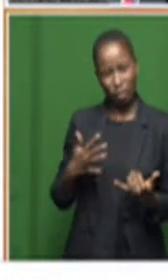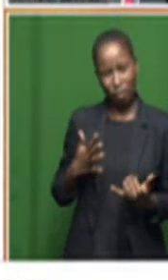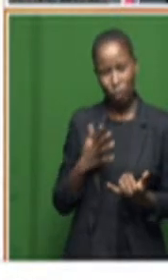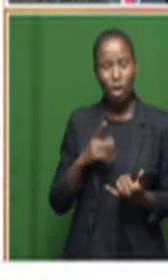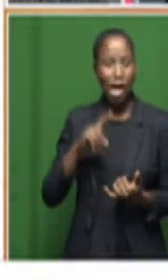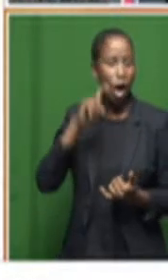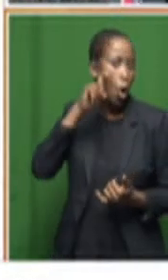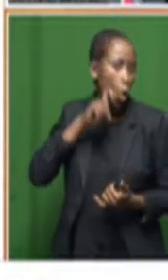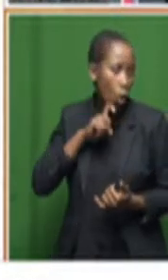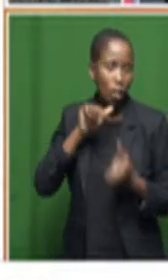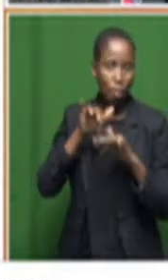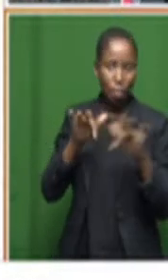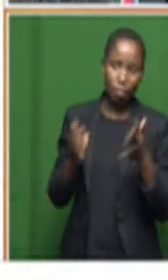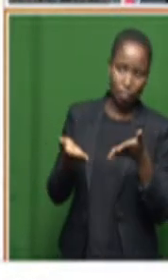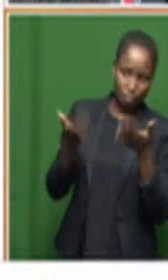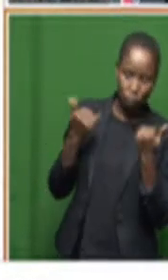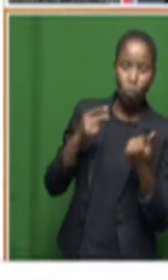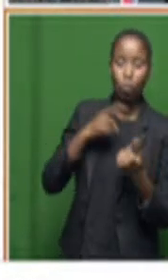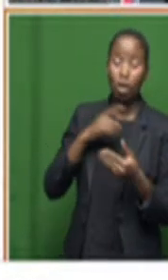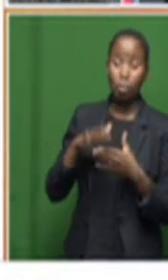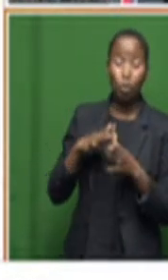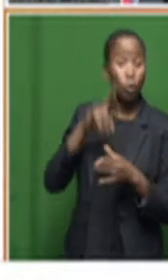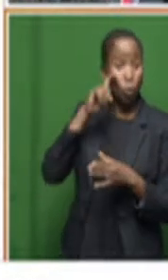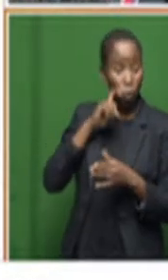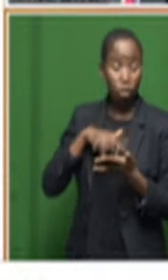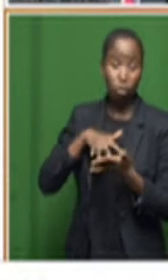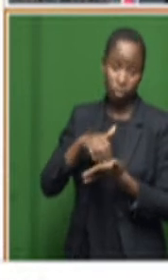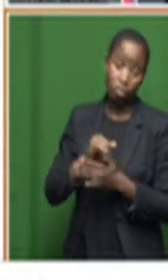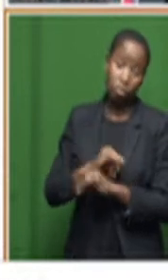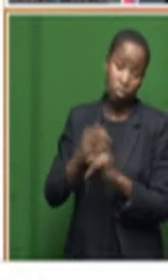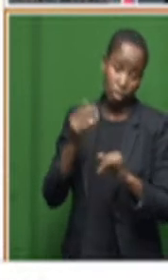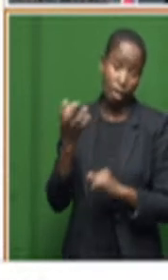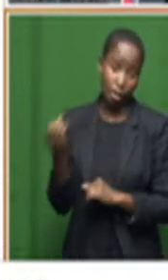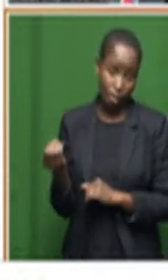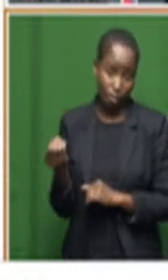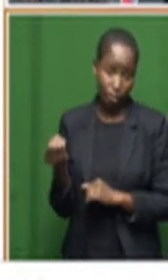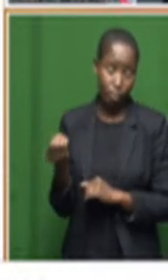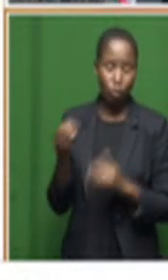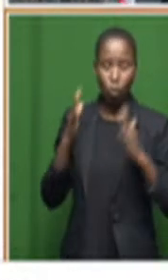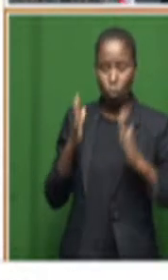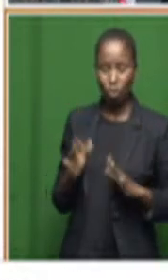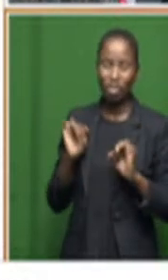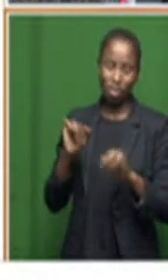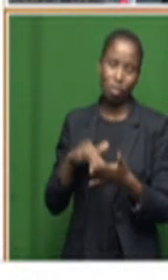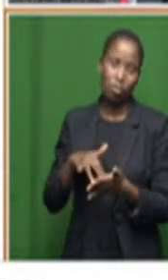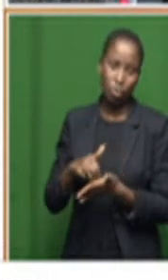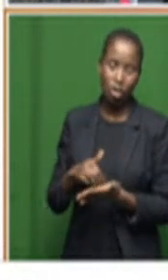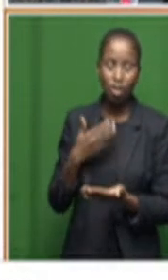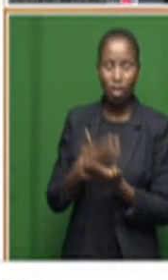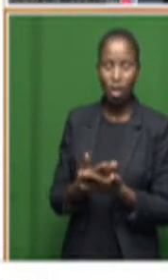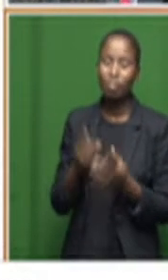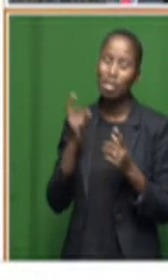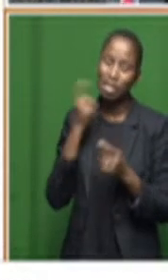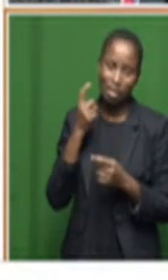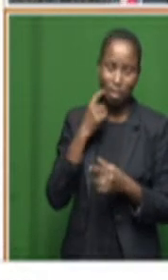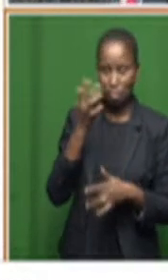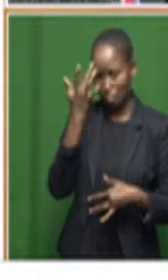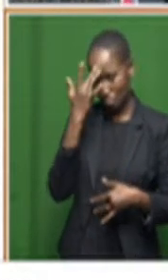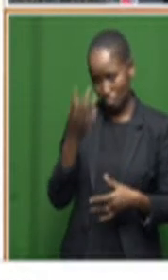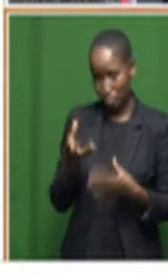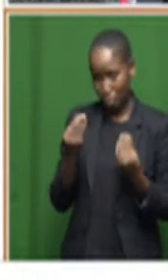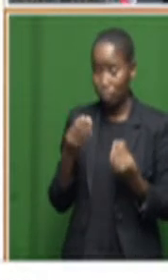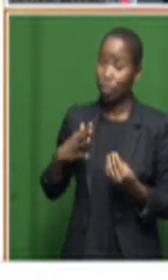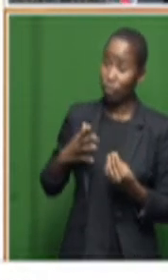people vaccinated, since they are the most vulnerable. They are the population that end up being very sick and in hospital. And we want